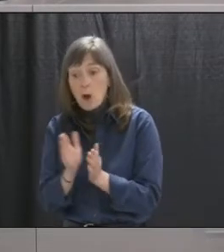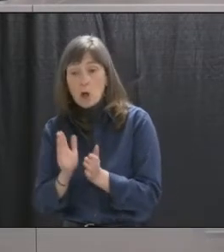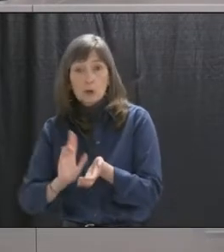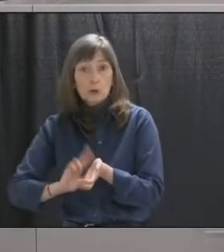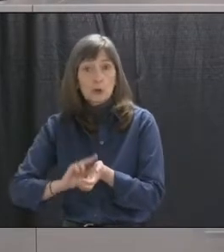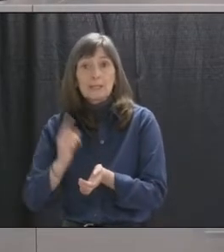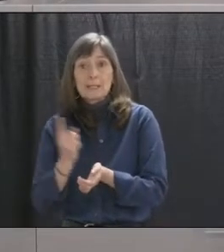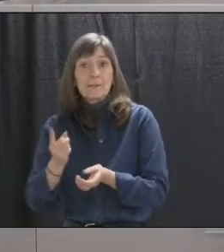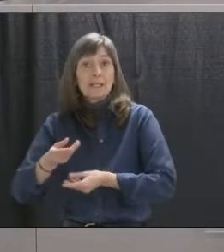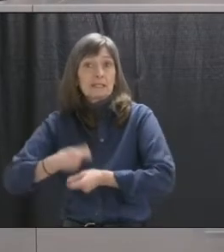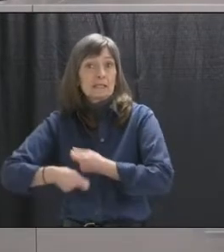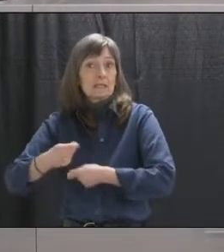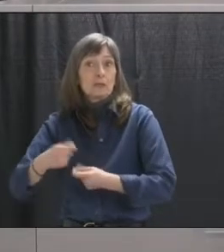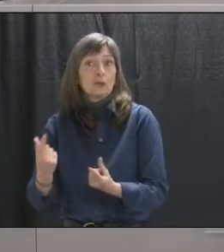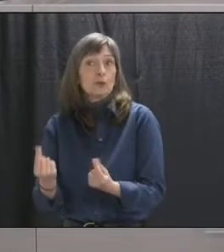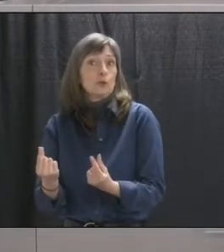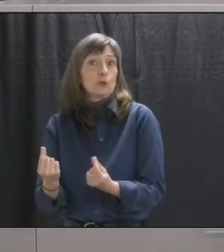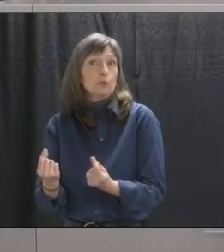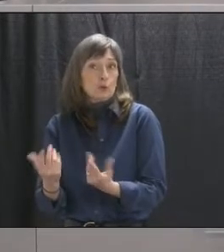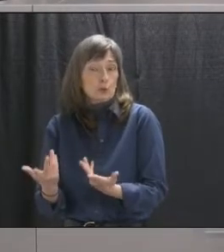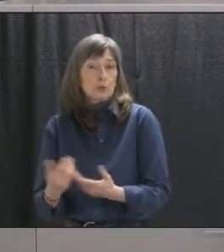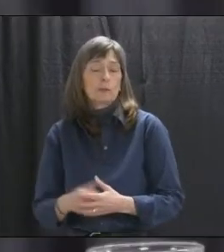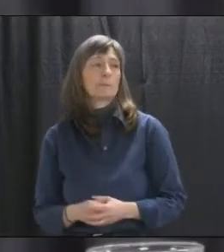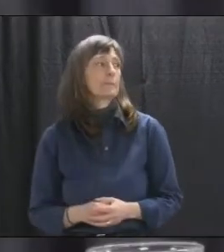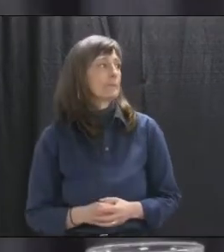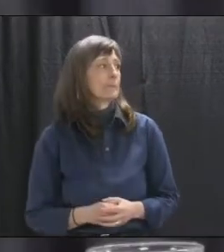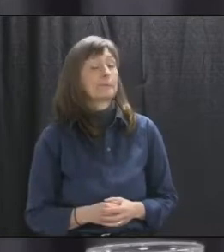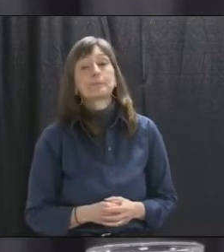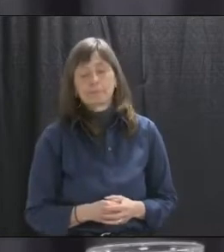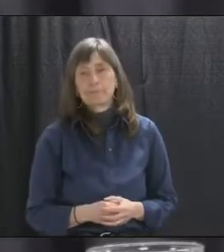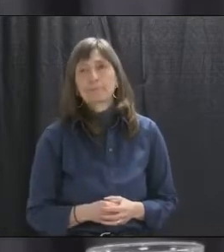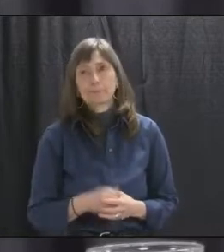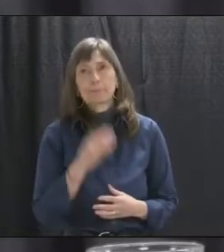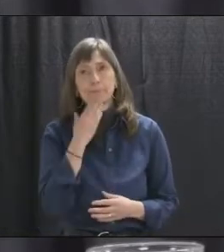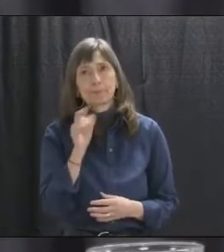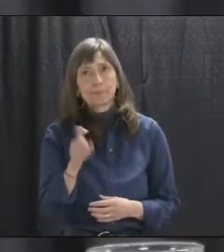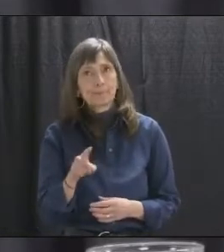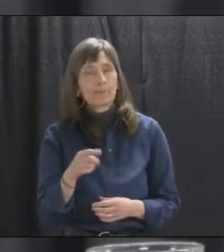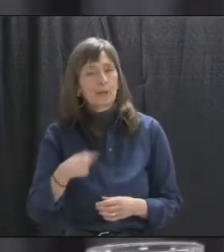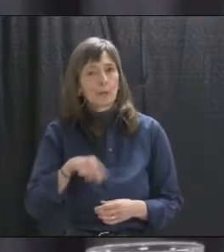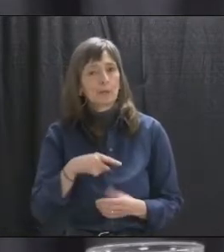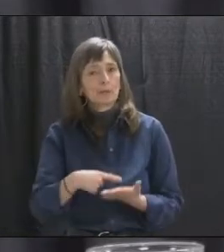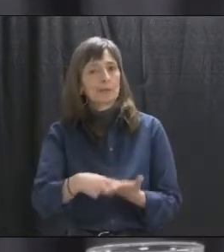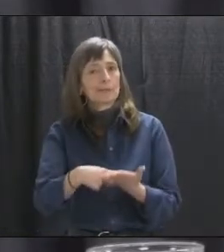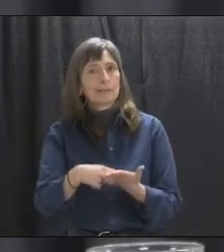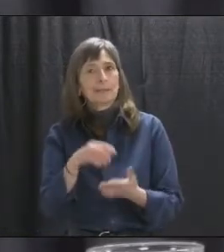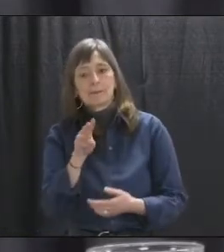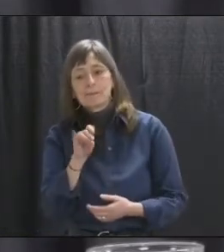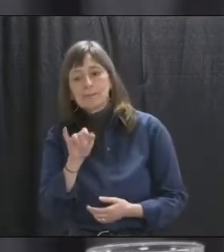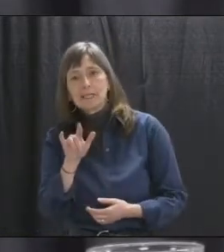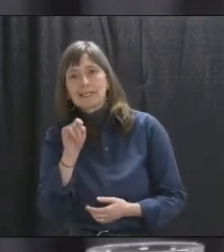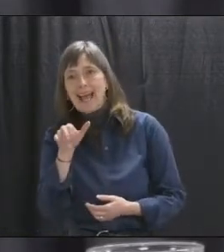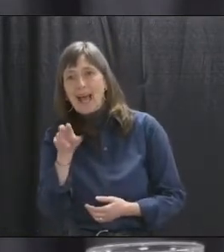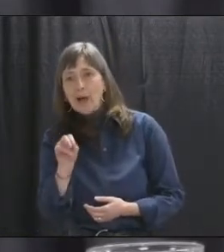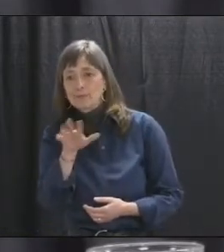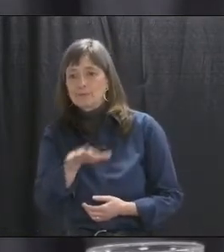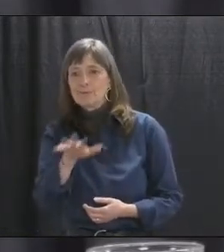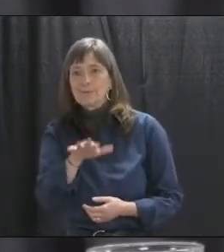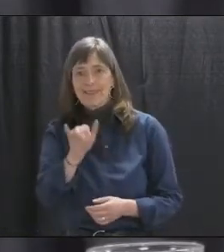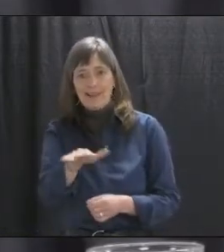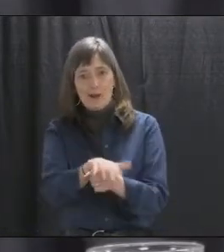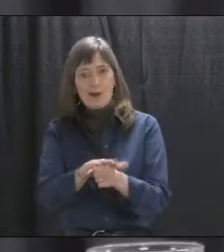able to have a local clinic there? Thank you very much. It's a very good question. It's certainly been a topic for the people of Milltown, Bay Despair, and Head of the